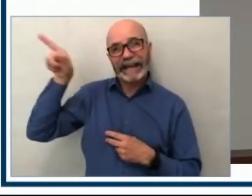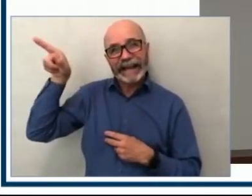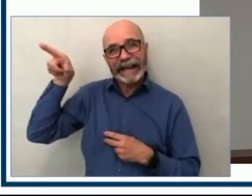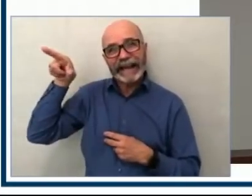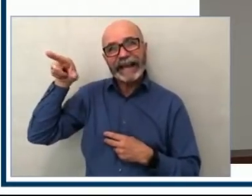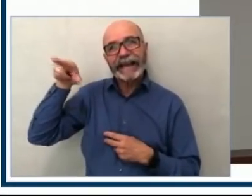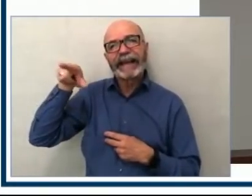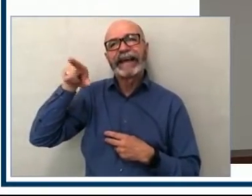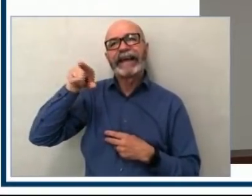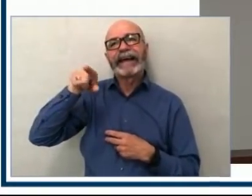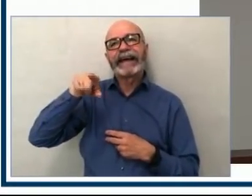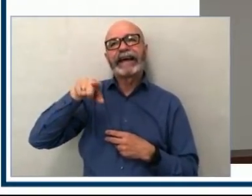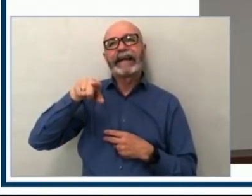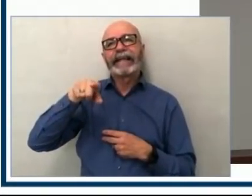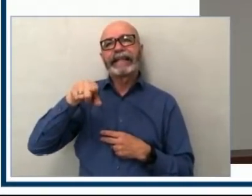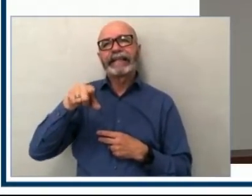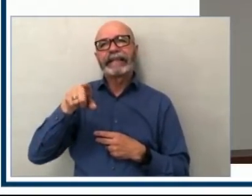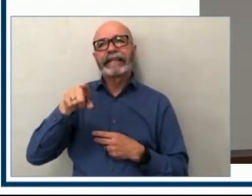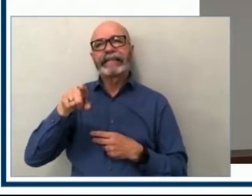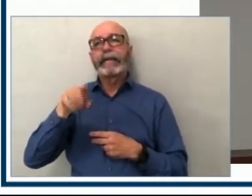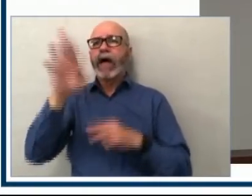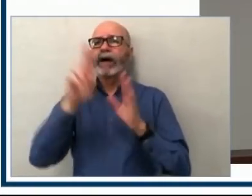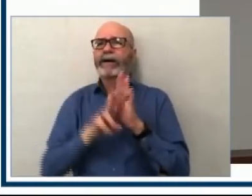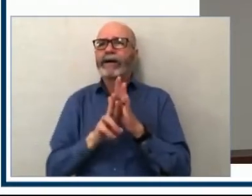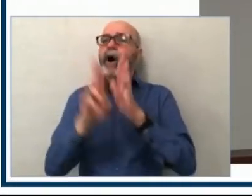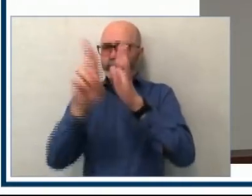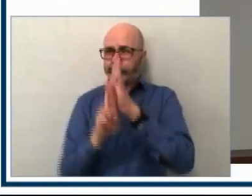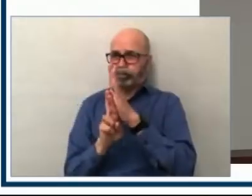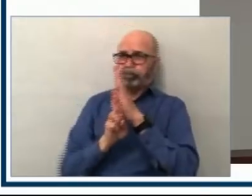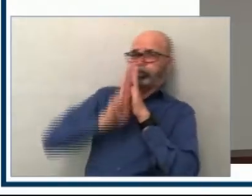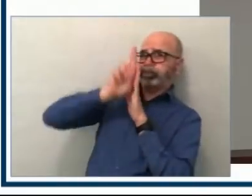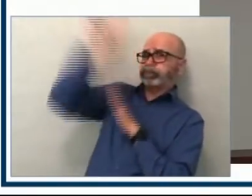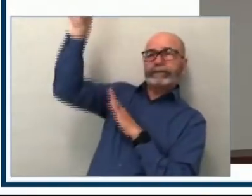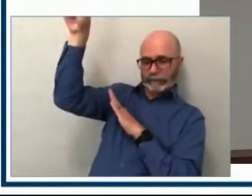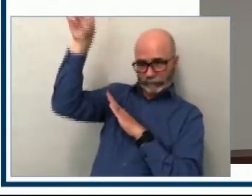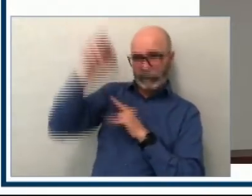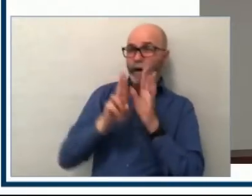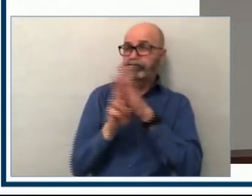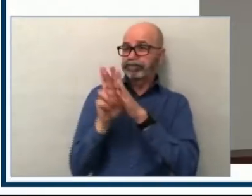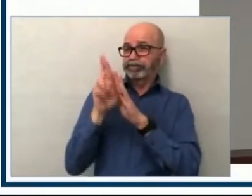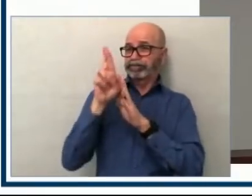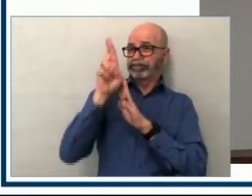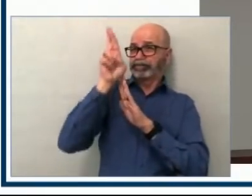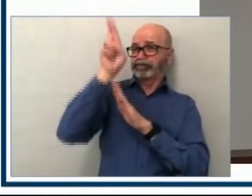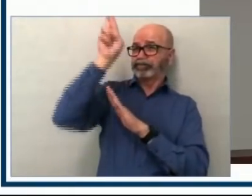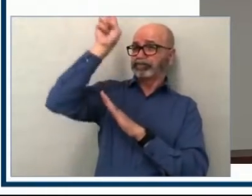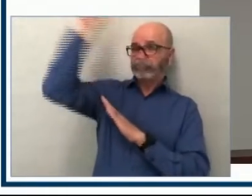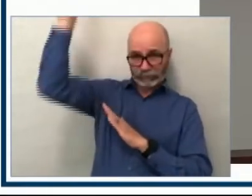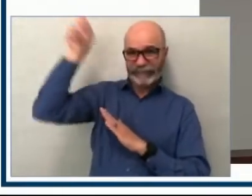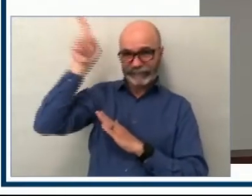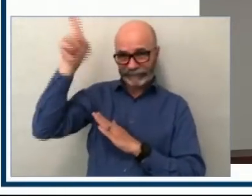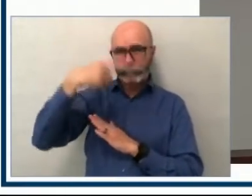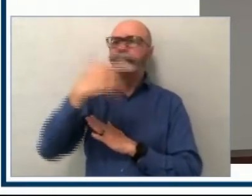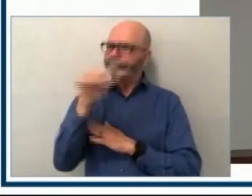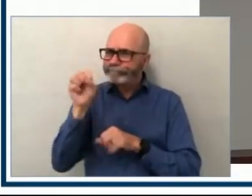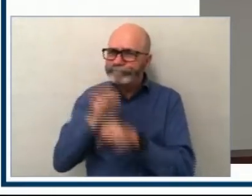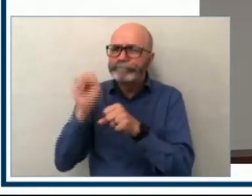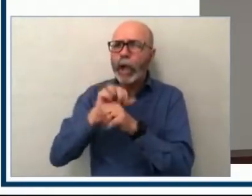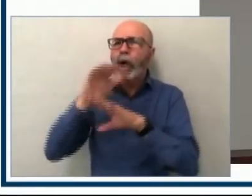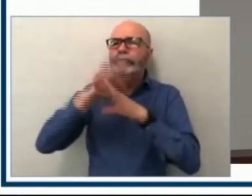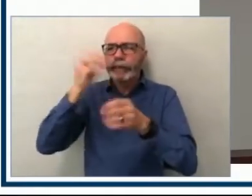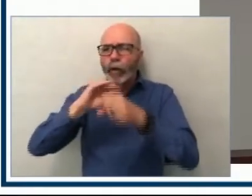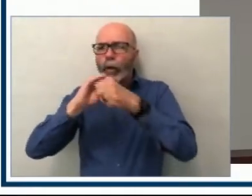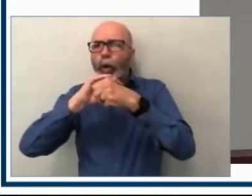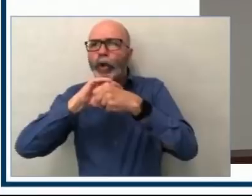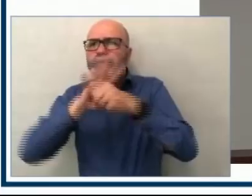to the medical field and is now working in a COVID unit in Montreal. And he shared a message that really resonated with